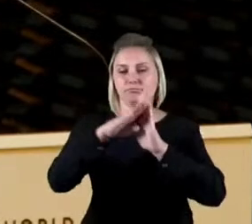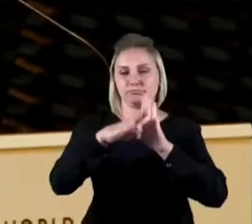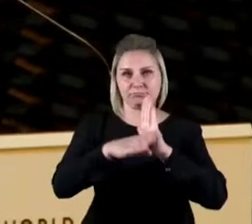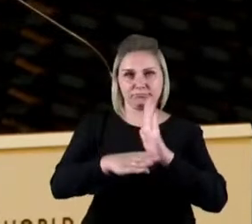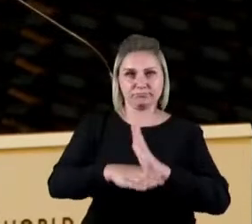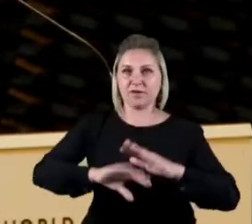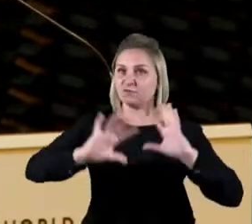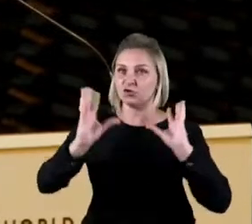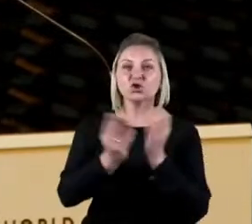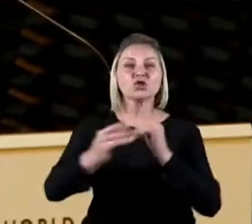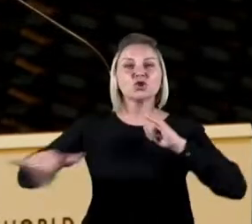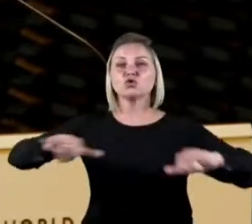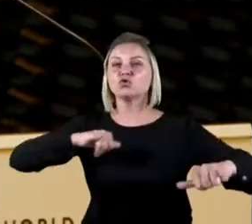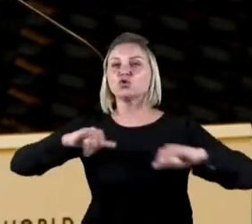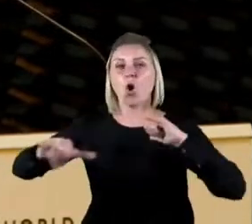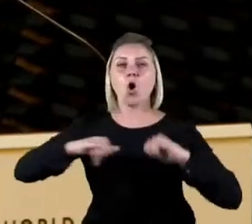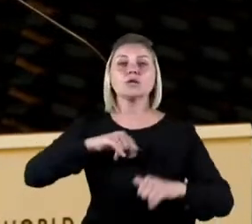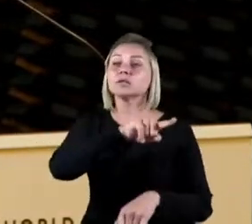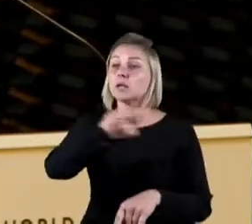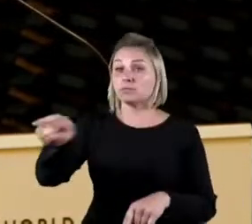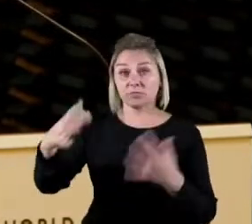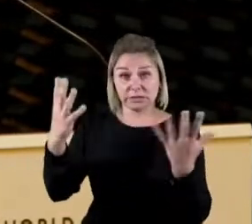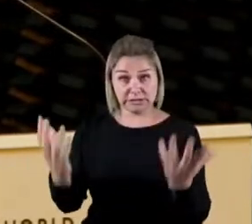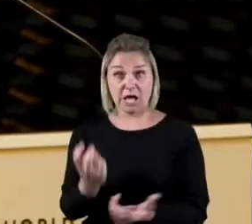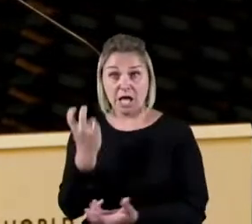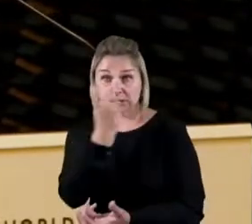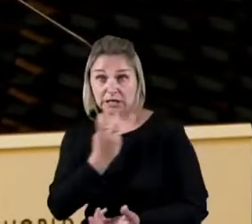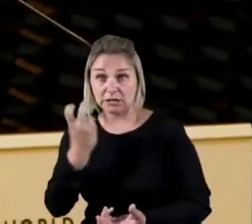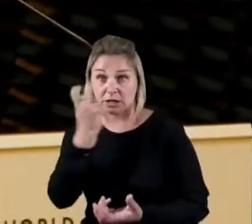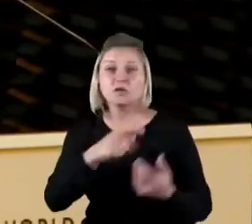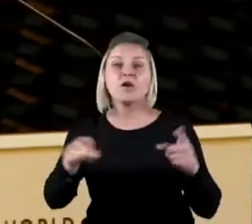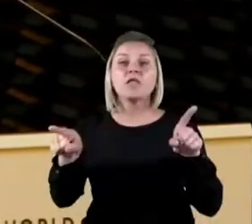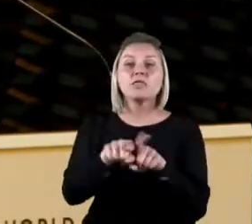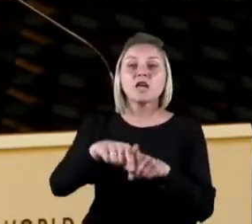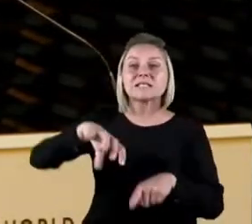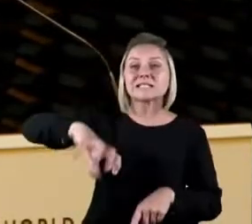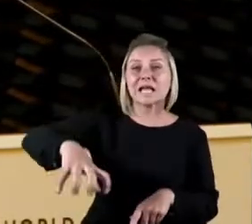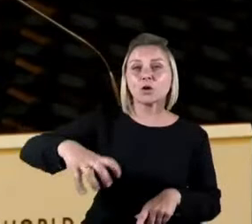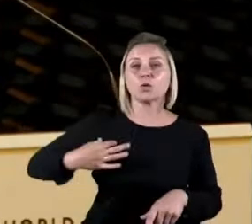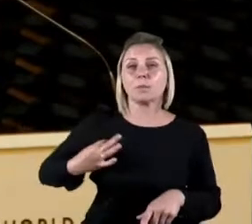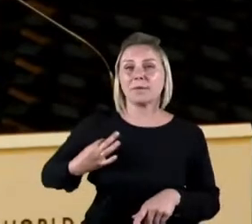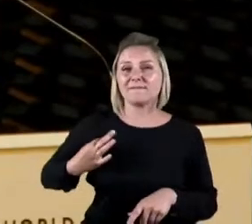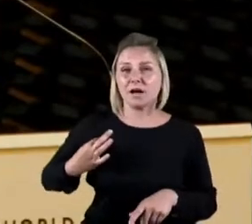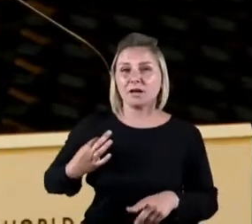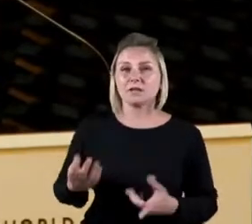the stakeholders and private sector. We are also committed